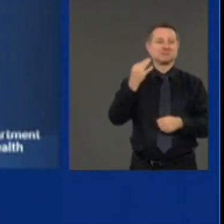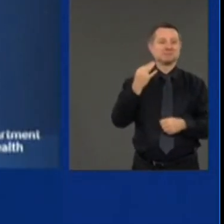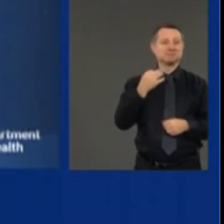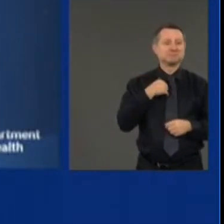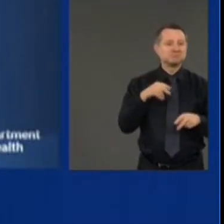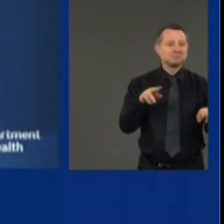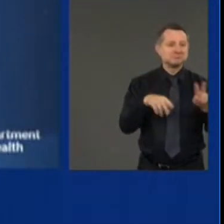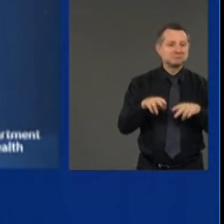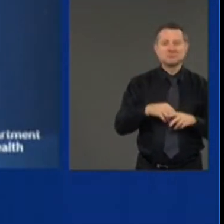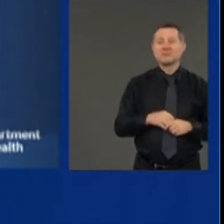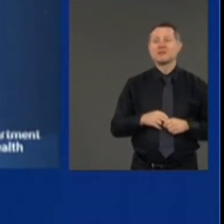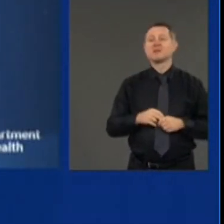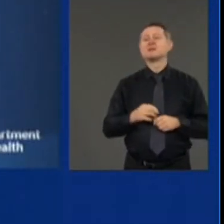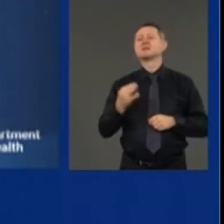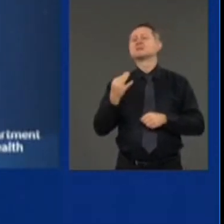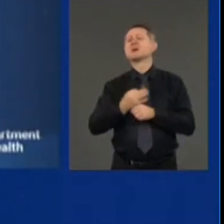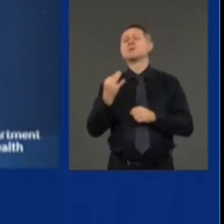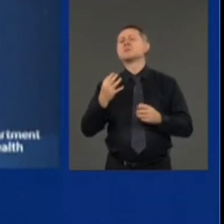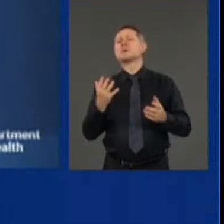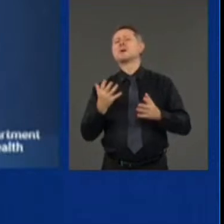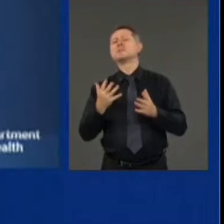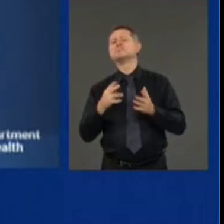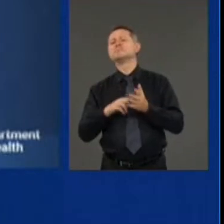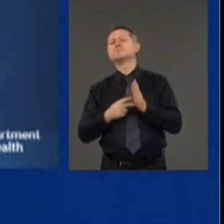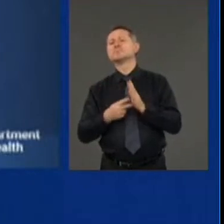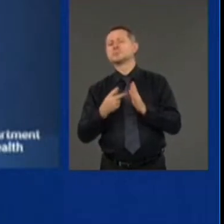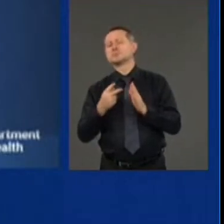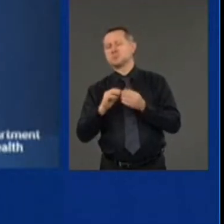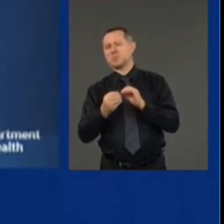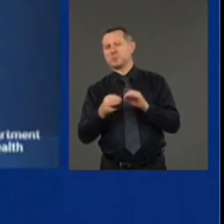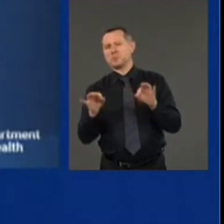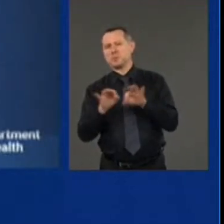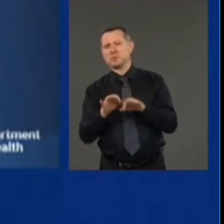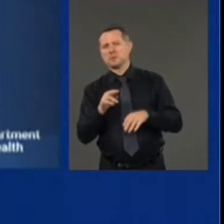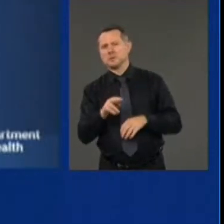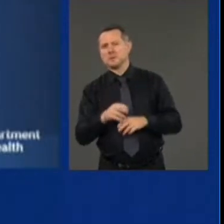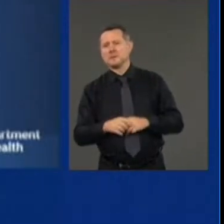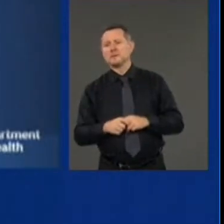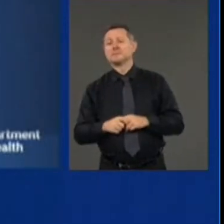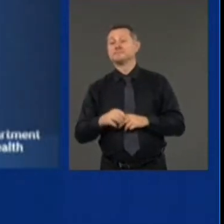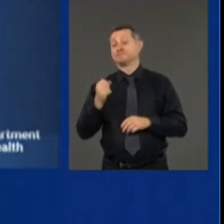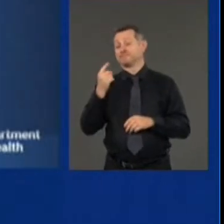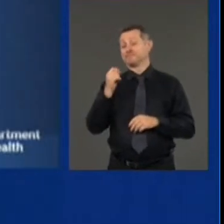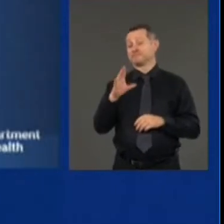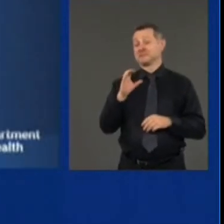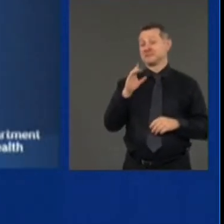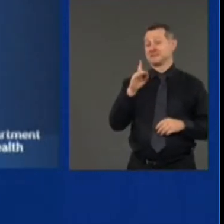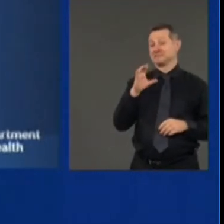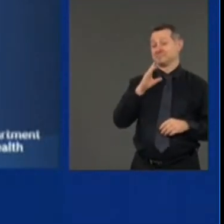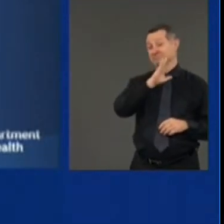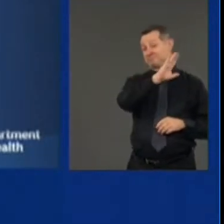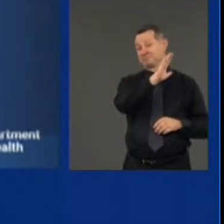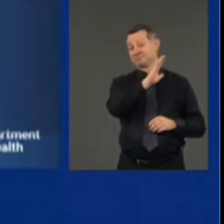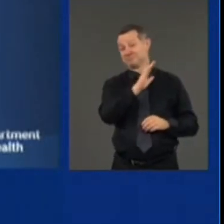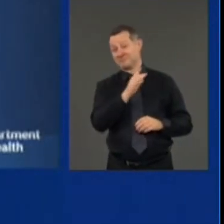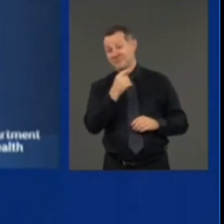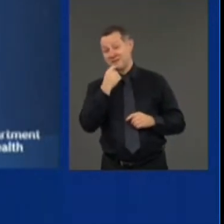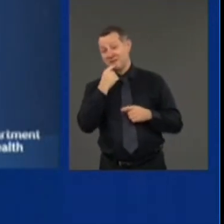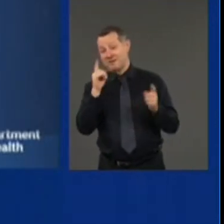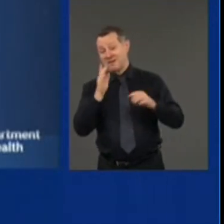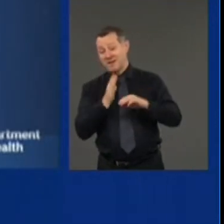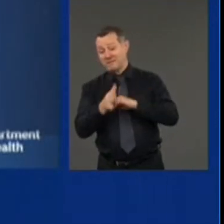9 days is an important number, and let me explain to you why. Because the CDC says that after 9 days,